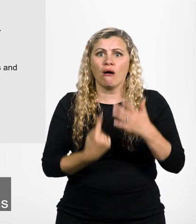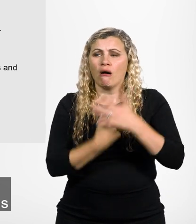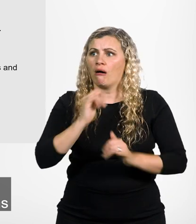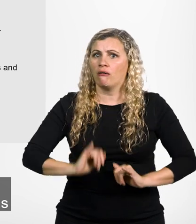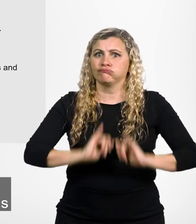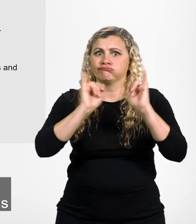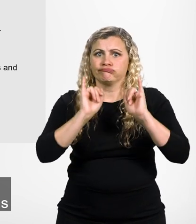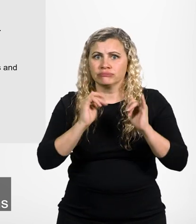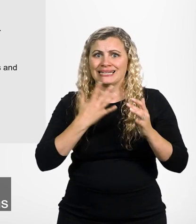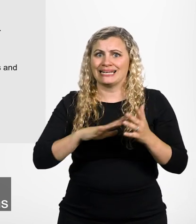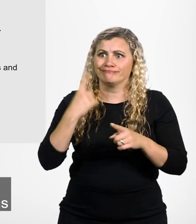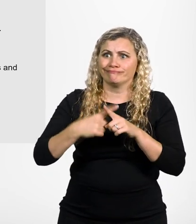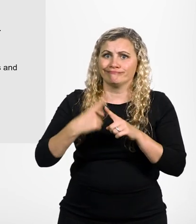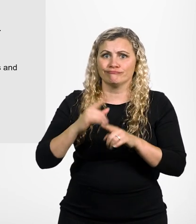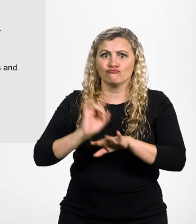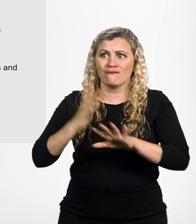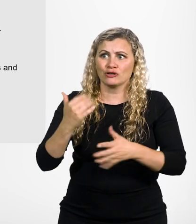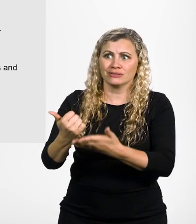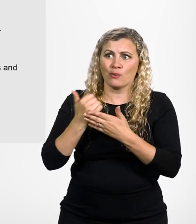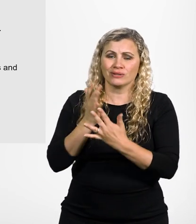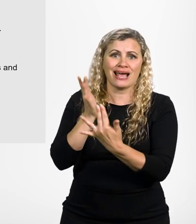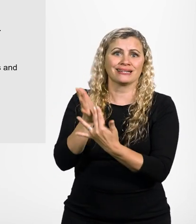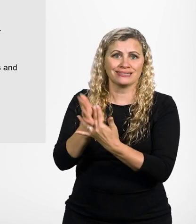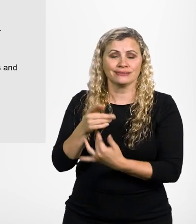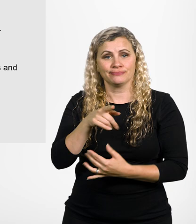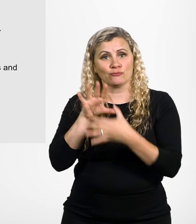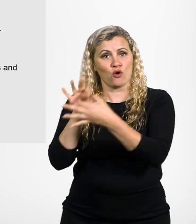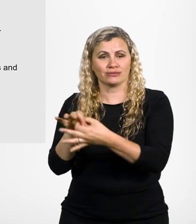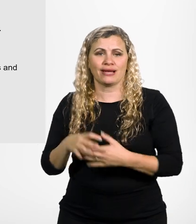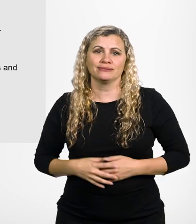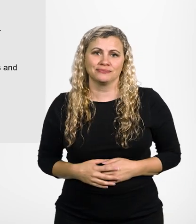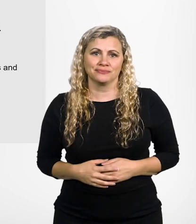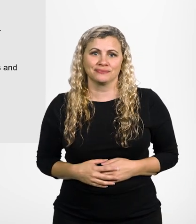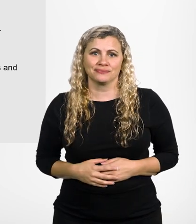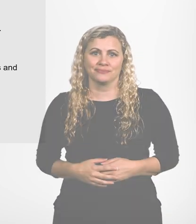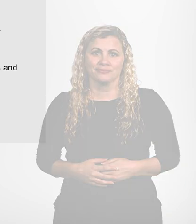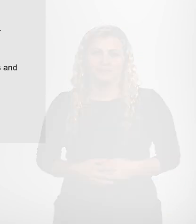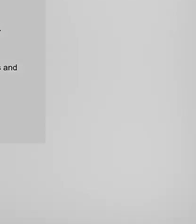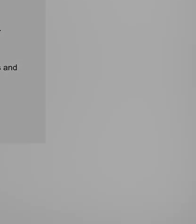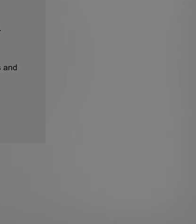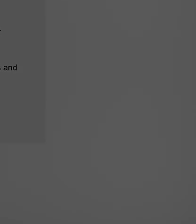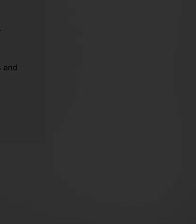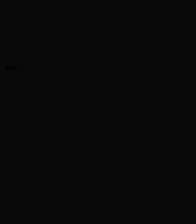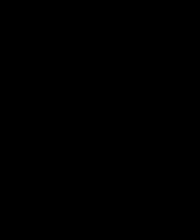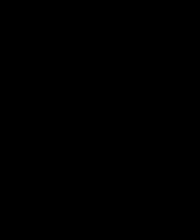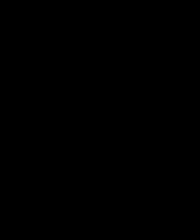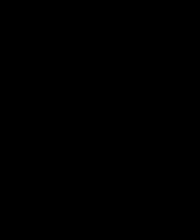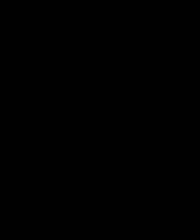themselves in crisis situations and need urgent access to professional support